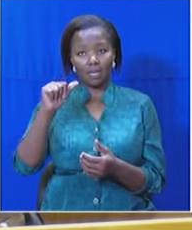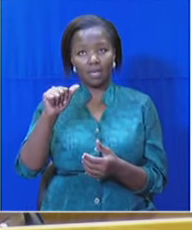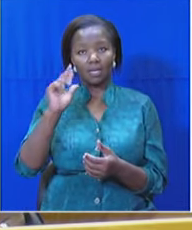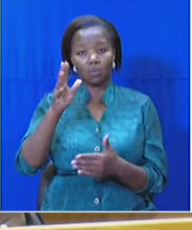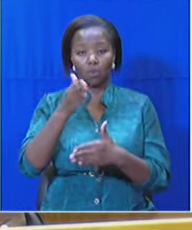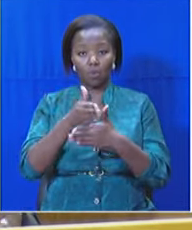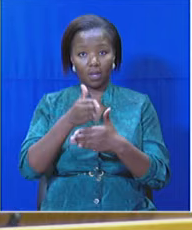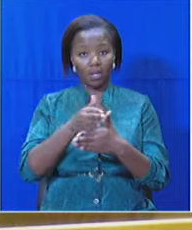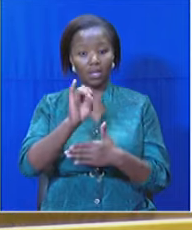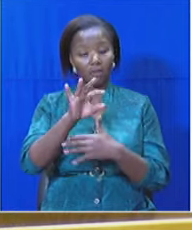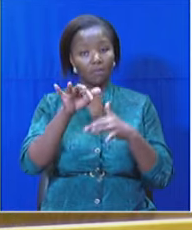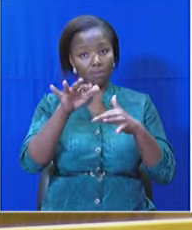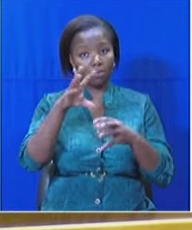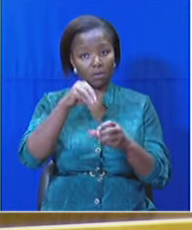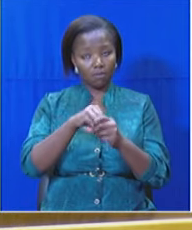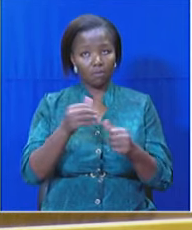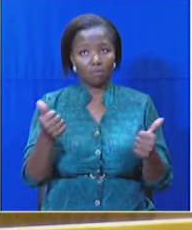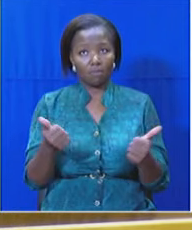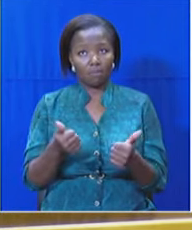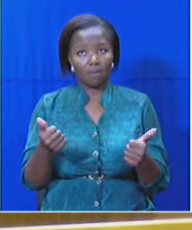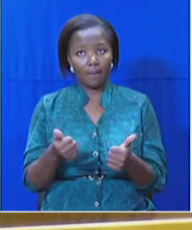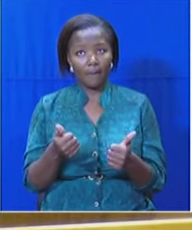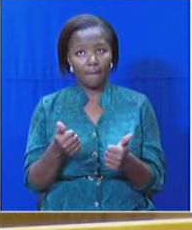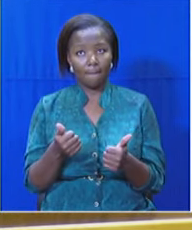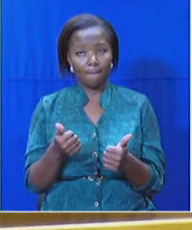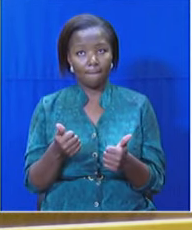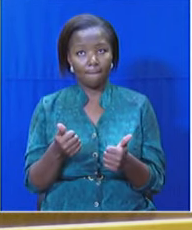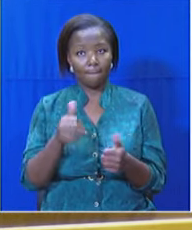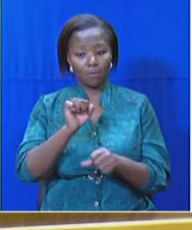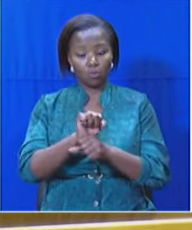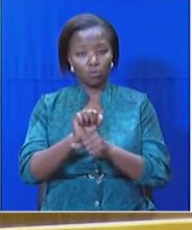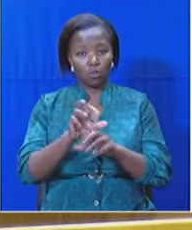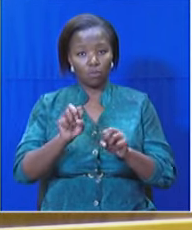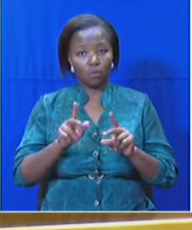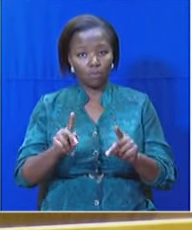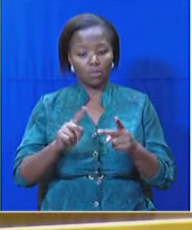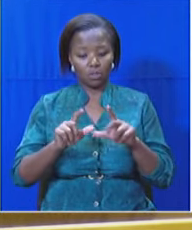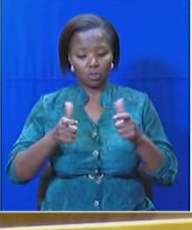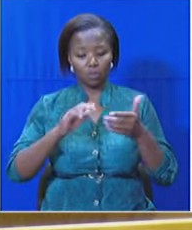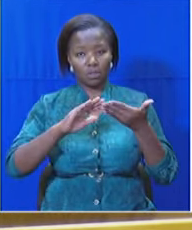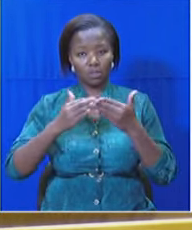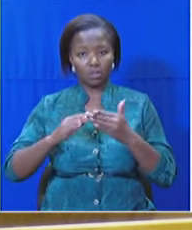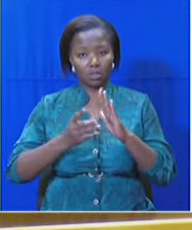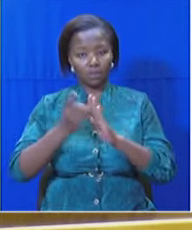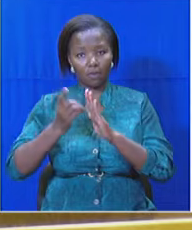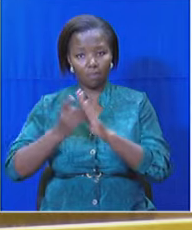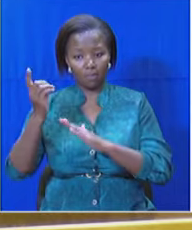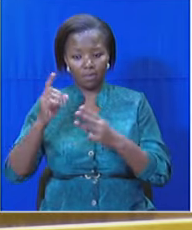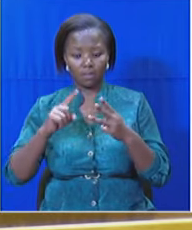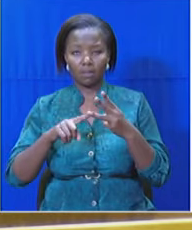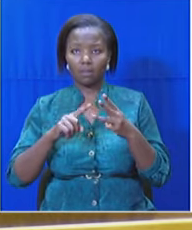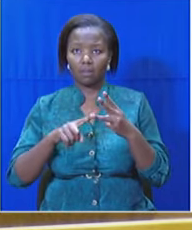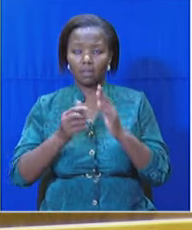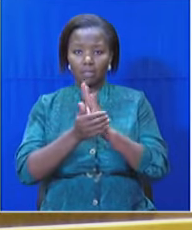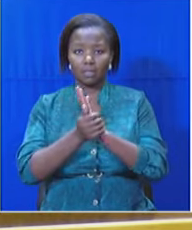bethu ba benefit. For an example, job opportunities, community development, training programs,